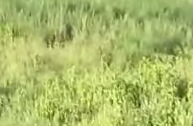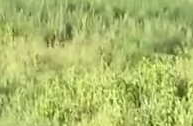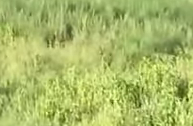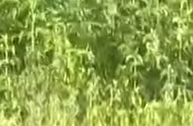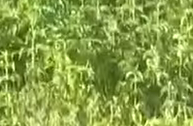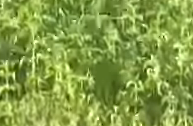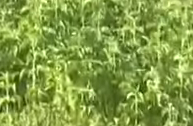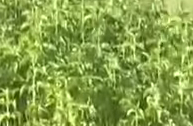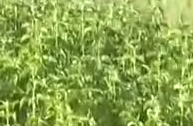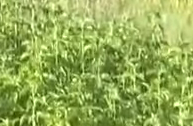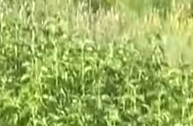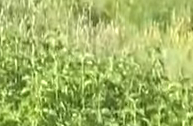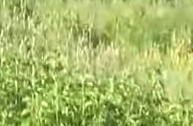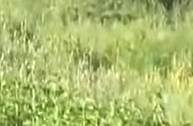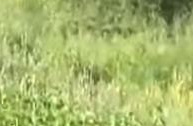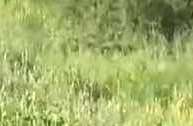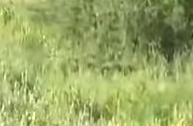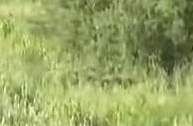five.